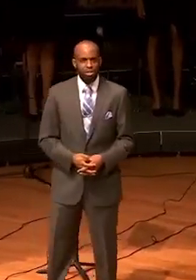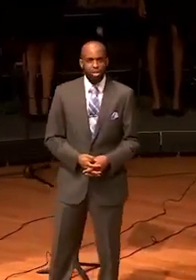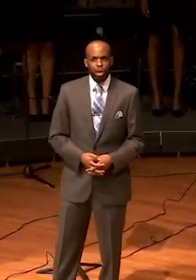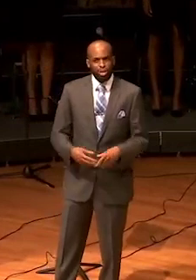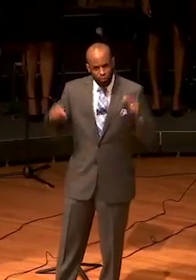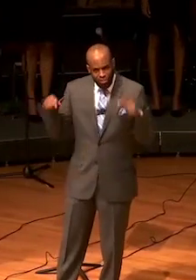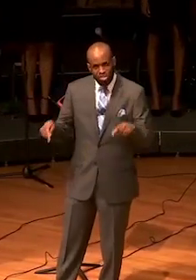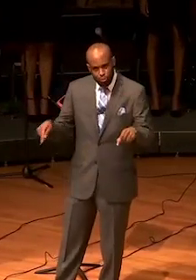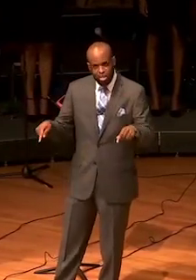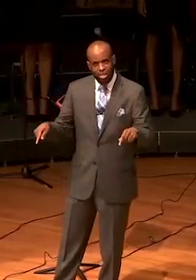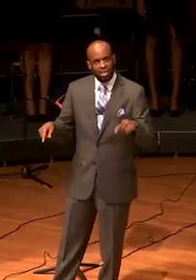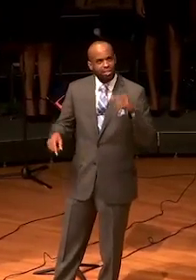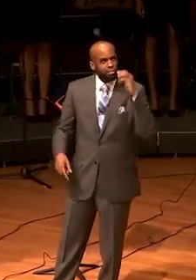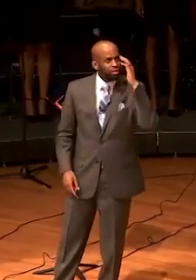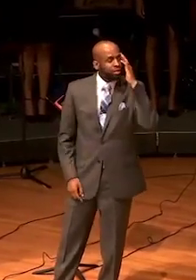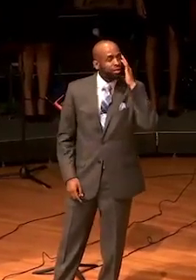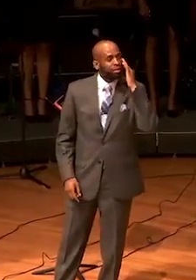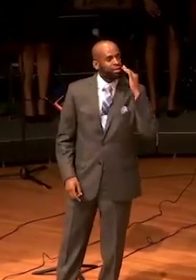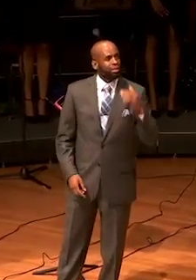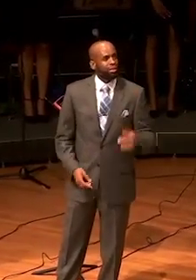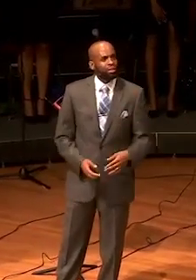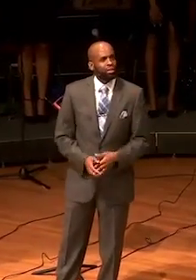spiritually. But on this weekend,